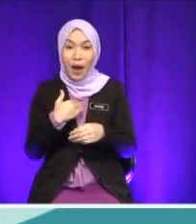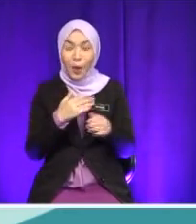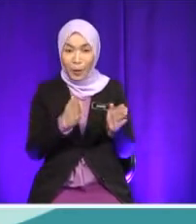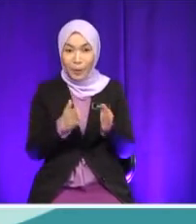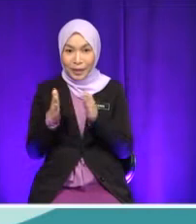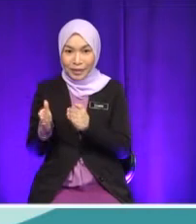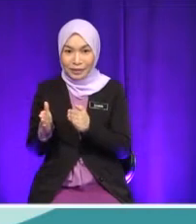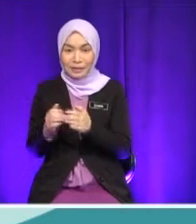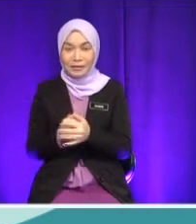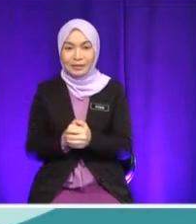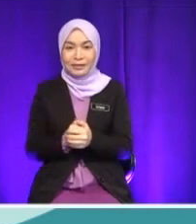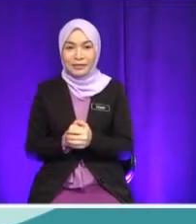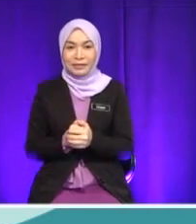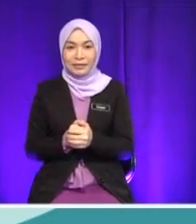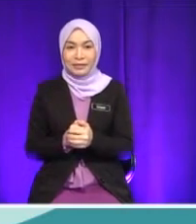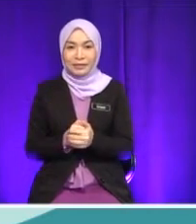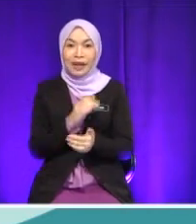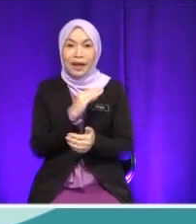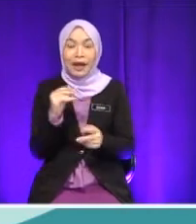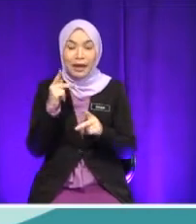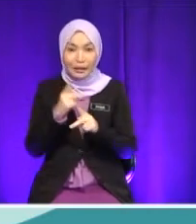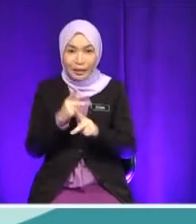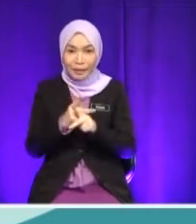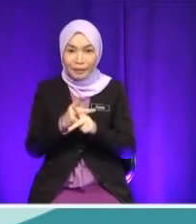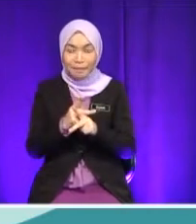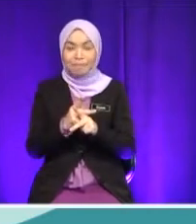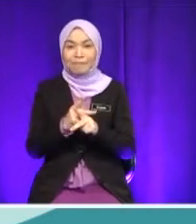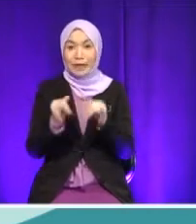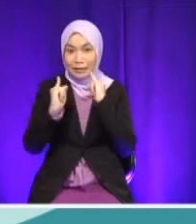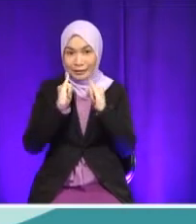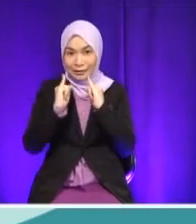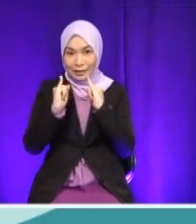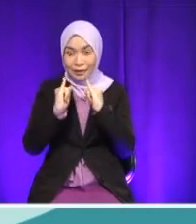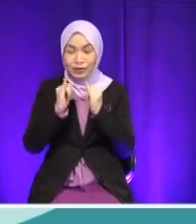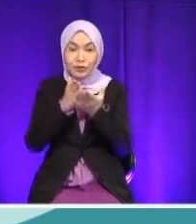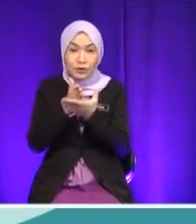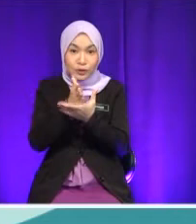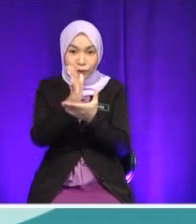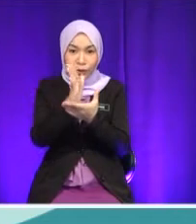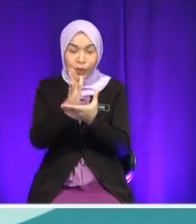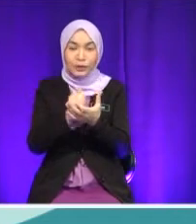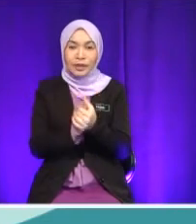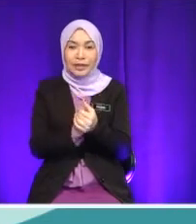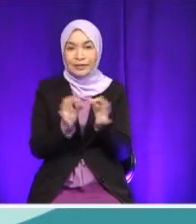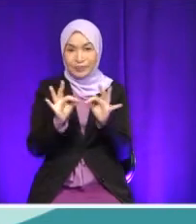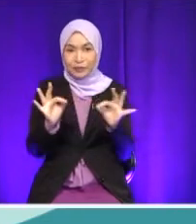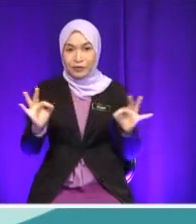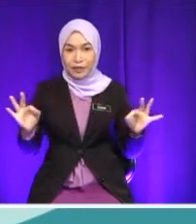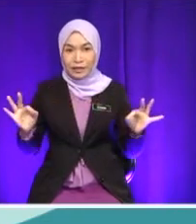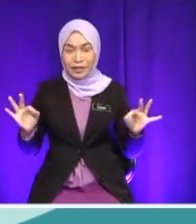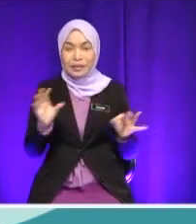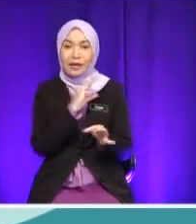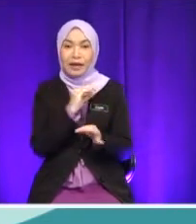second one, we are going to keep our interactions going in discourse level exchanges by paraphrasing and